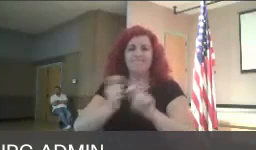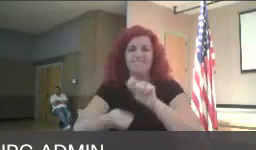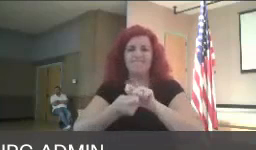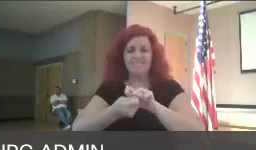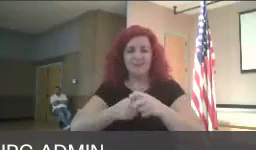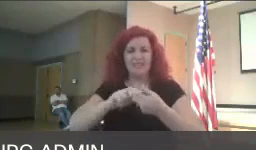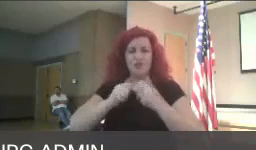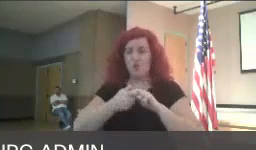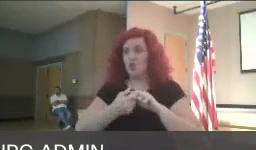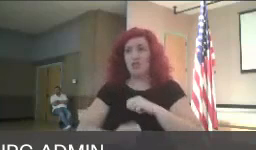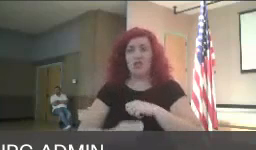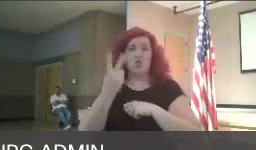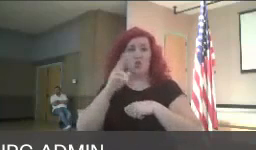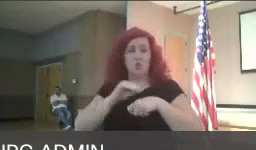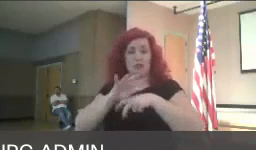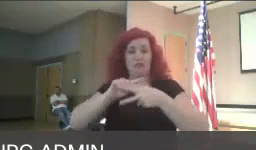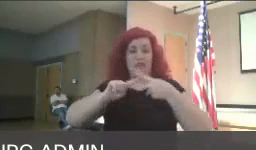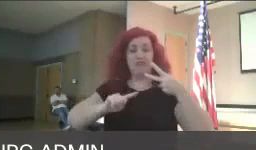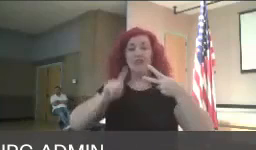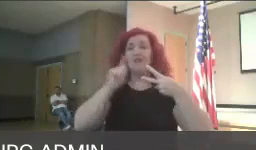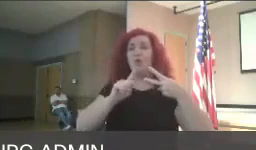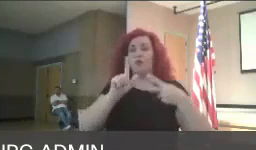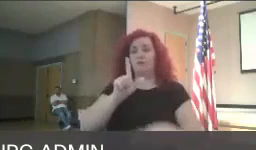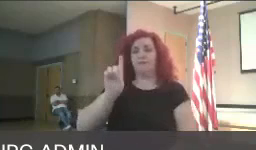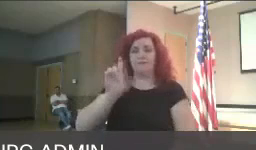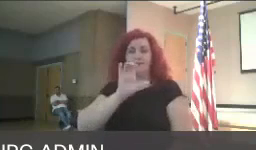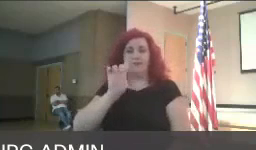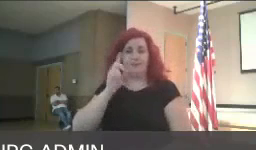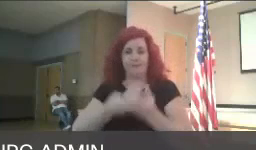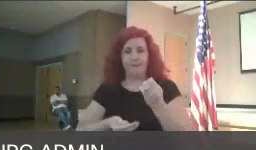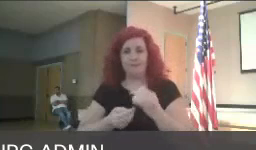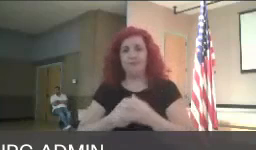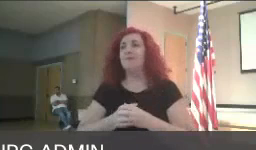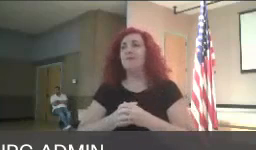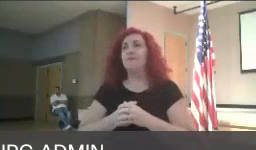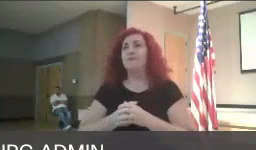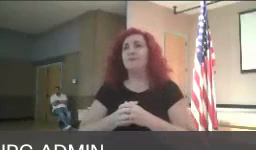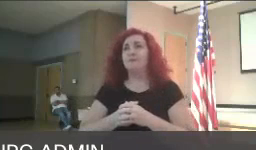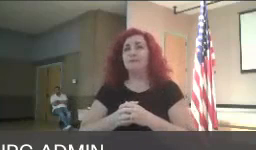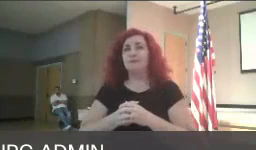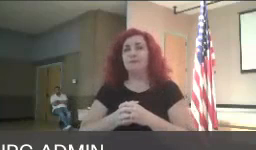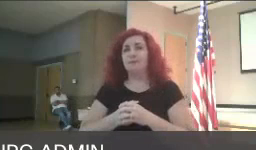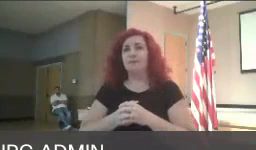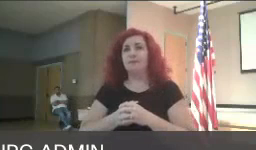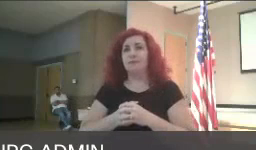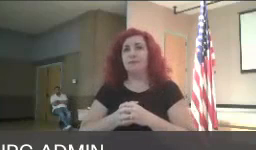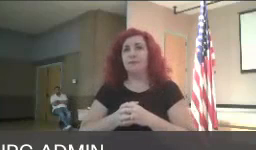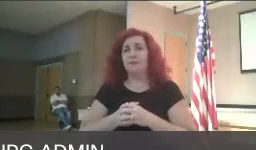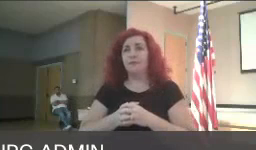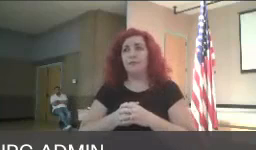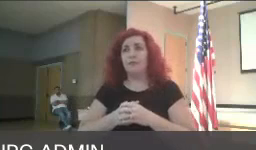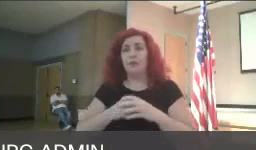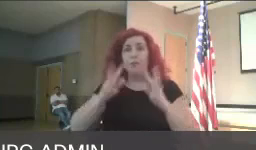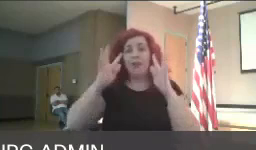the legislative and congressional district. The prospects of being creative is